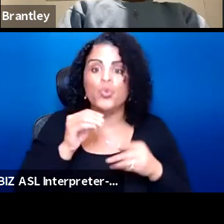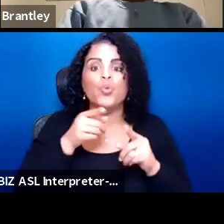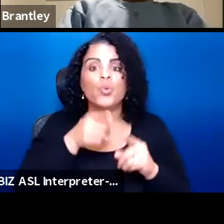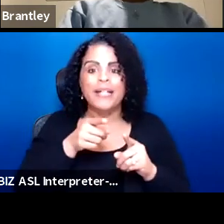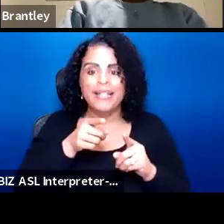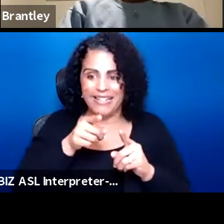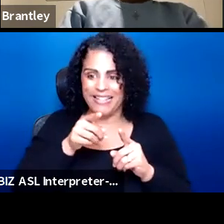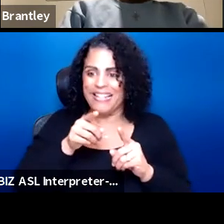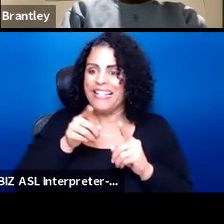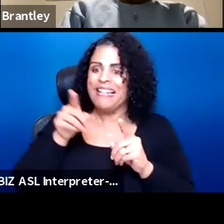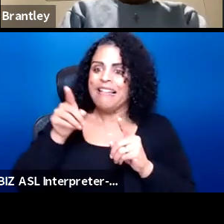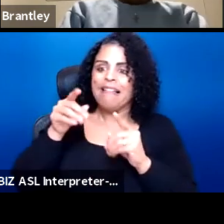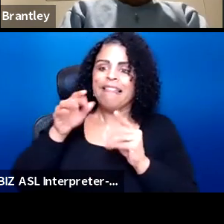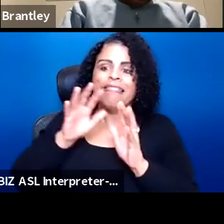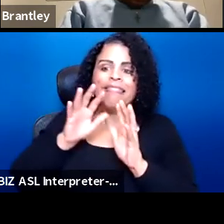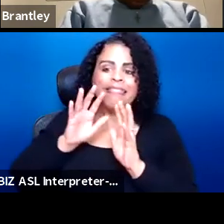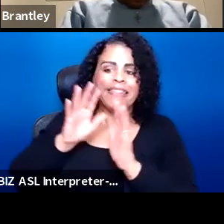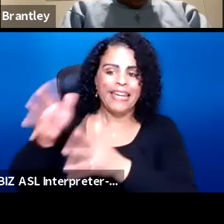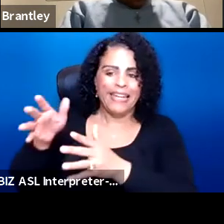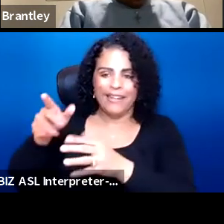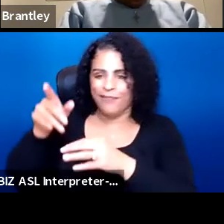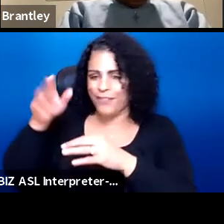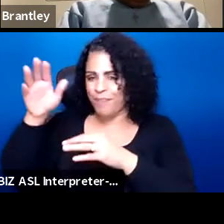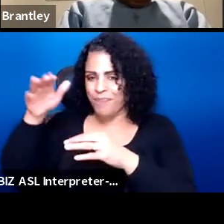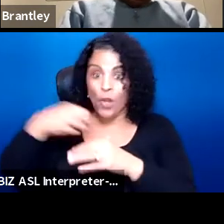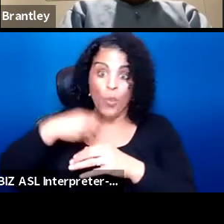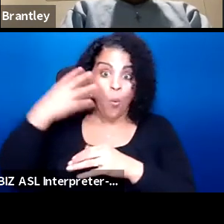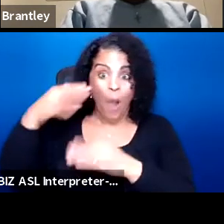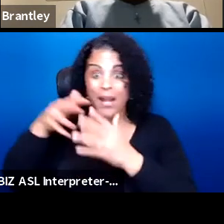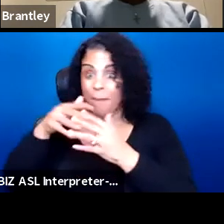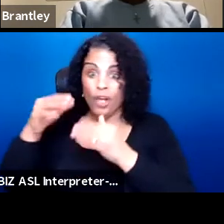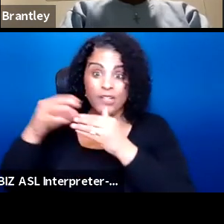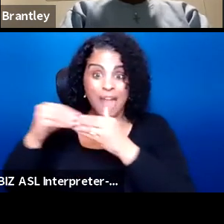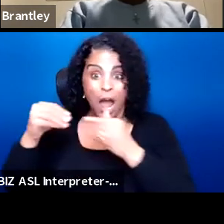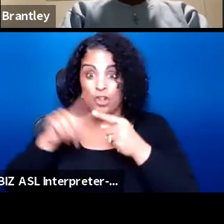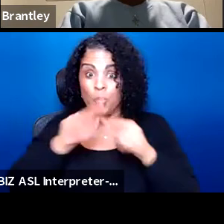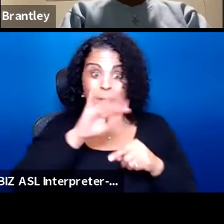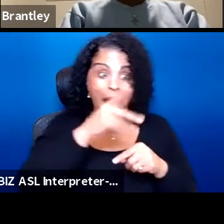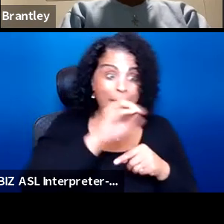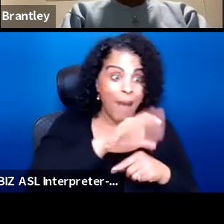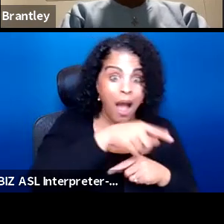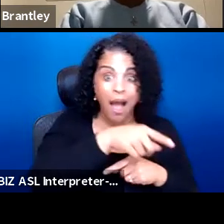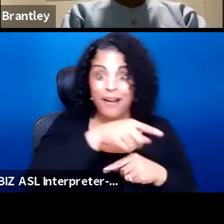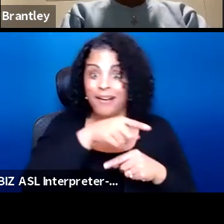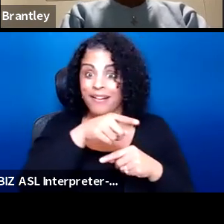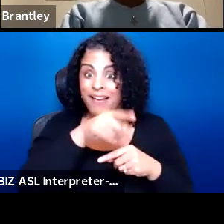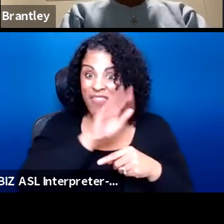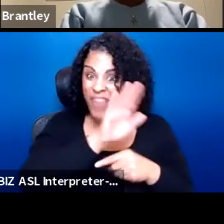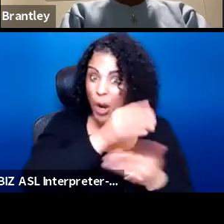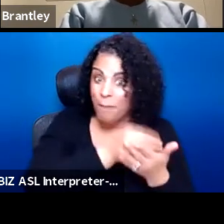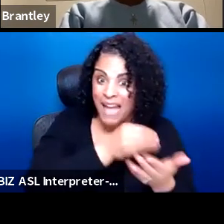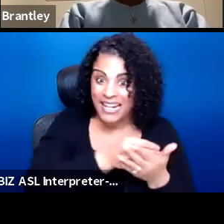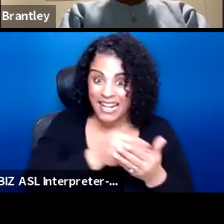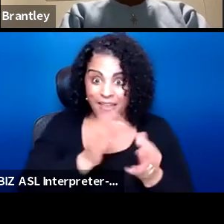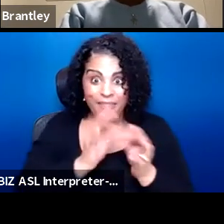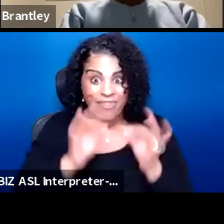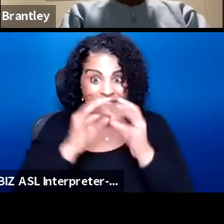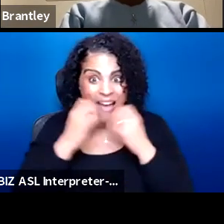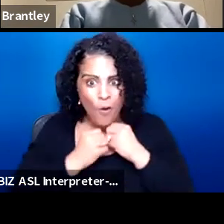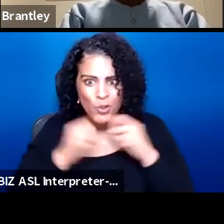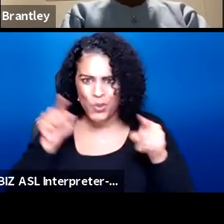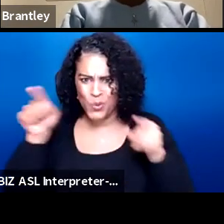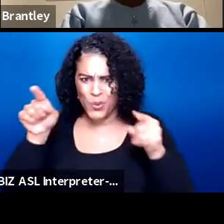American dollar in proportion to like the BIPOC person's dollar and like the value of that money, at the end of the day, it's the same thing of like,